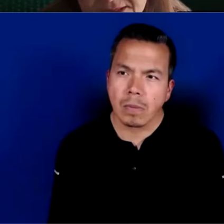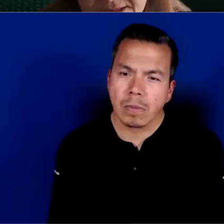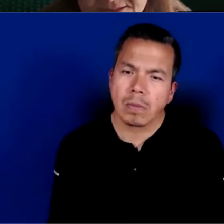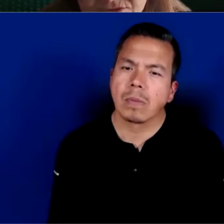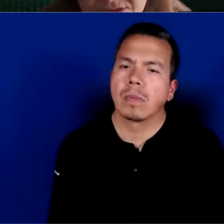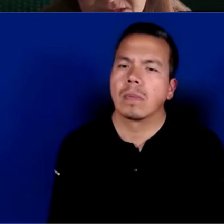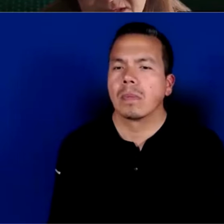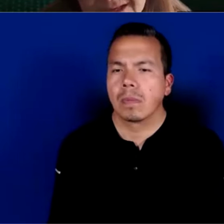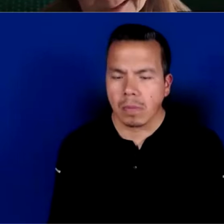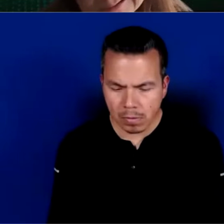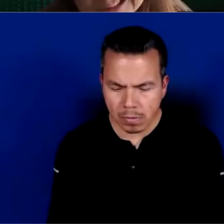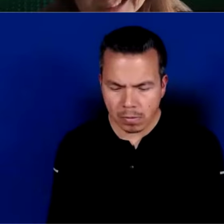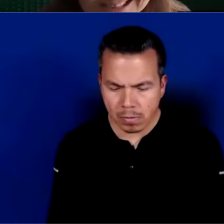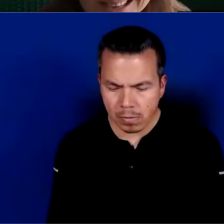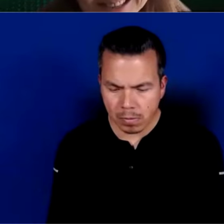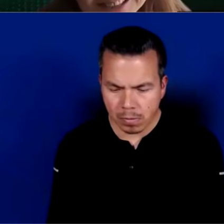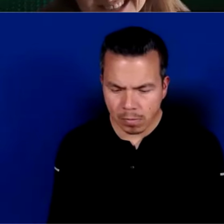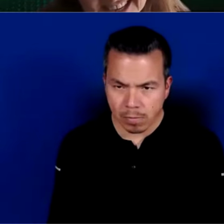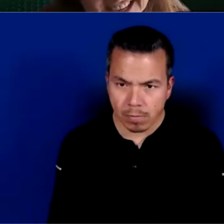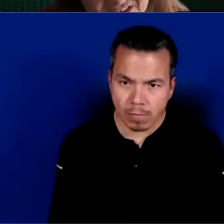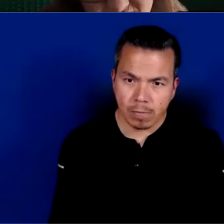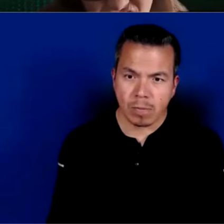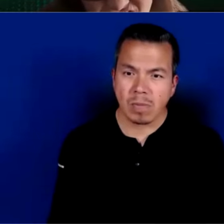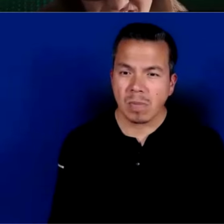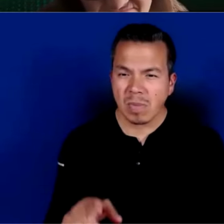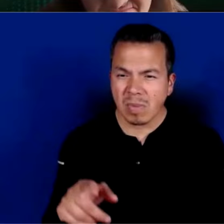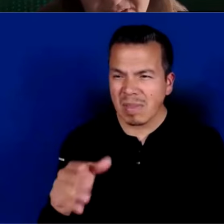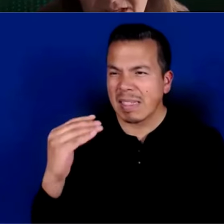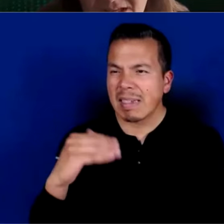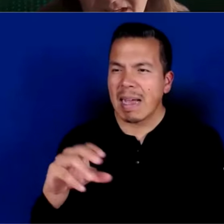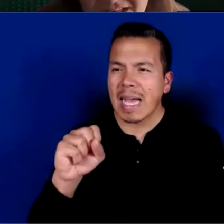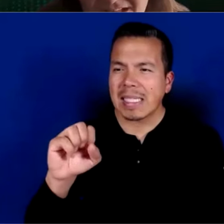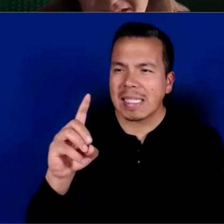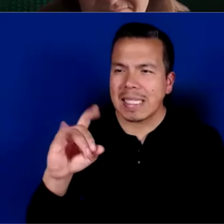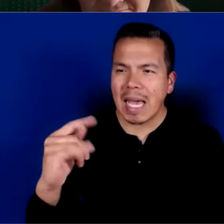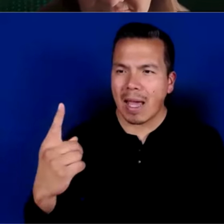You've already answered that. This is an SSDI question.